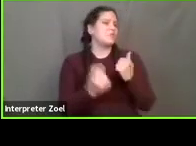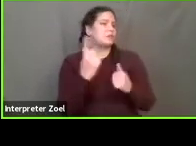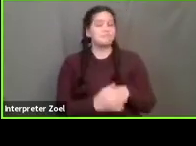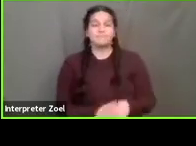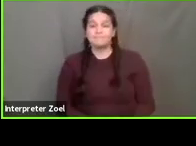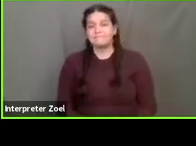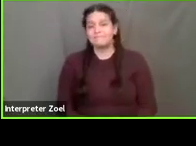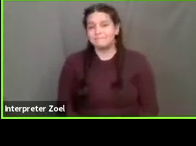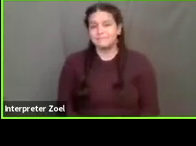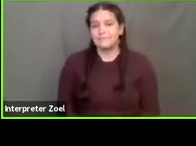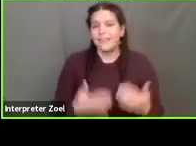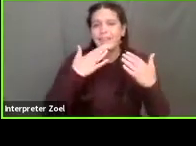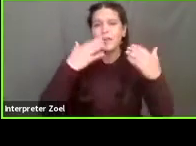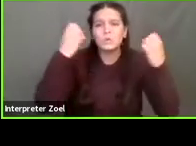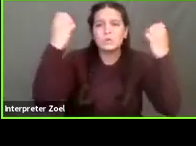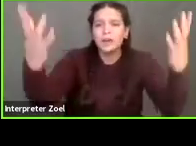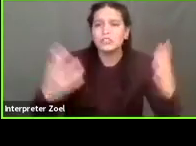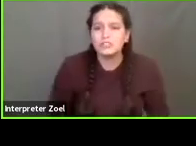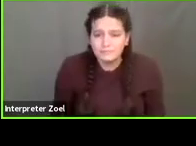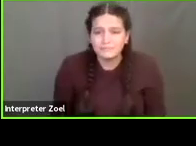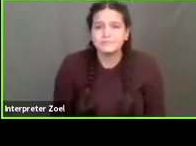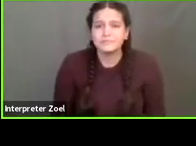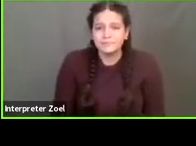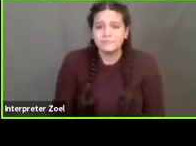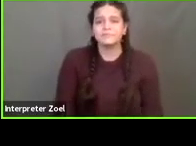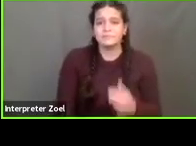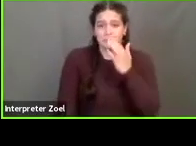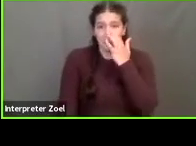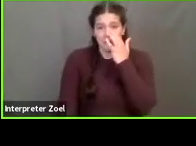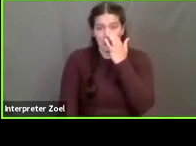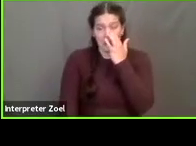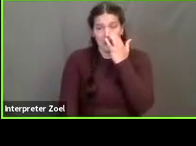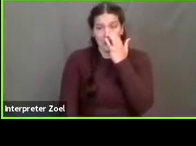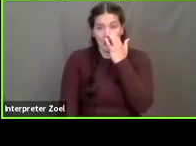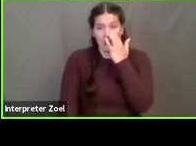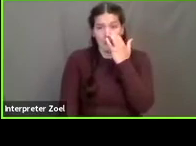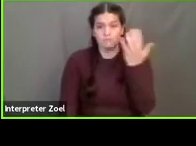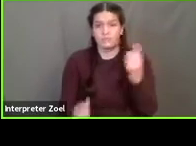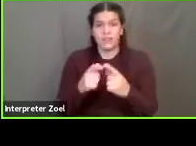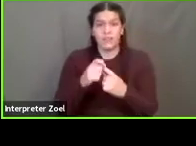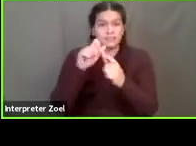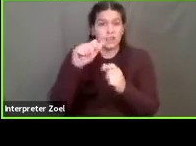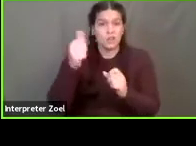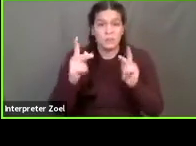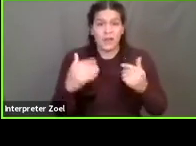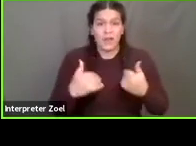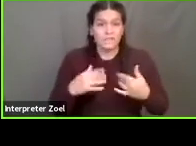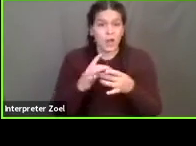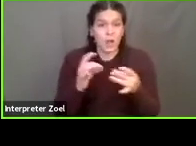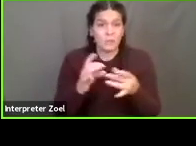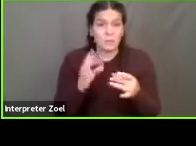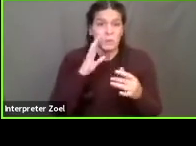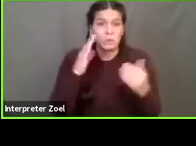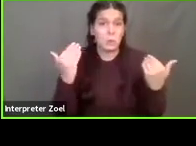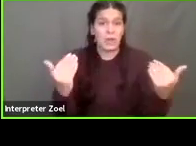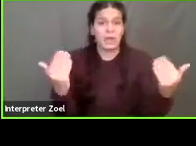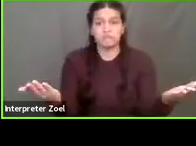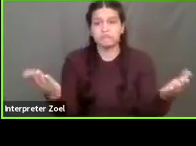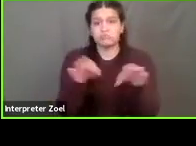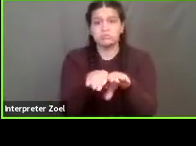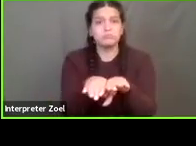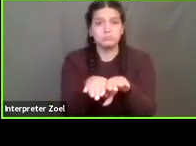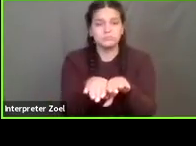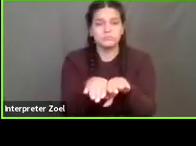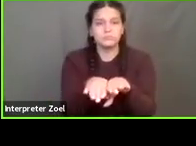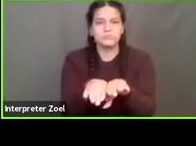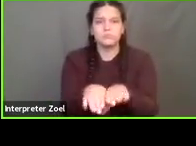Thank you very much. And unless anybody's got something else to say, we're going to go ahead and call it a night. So, well, just one